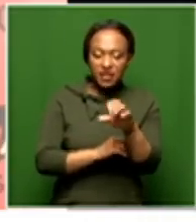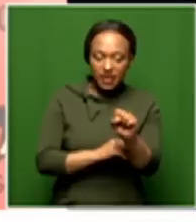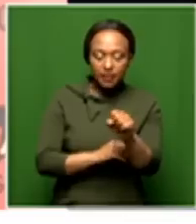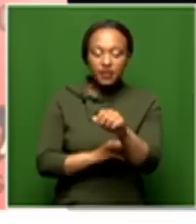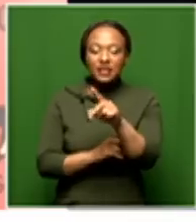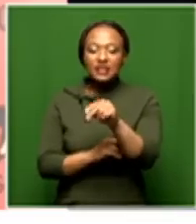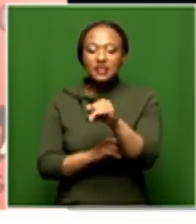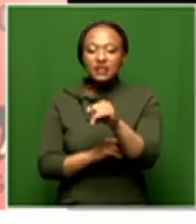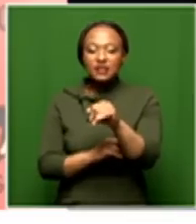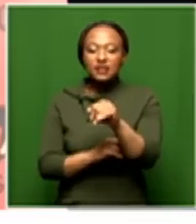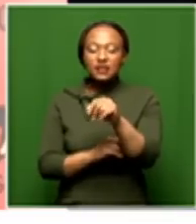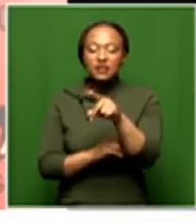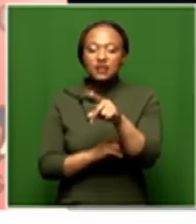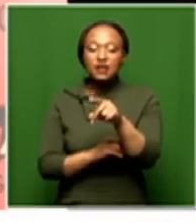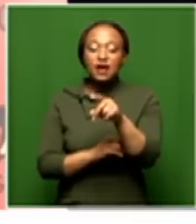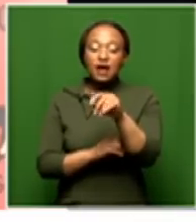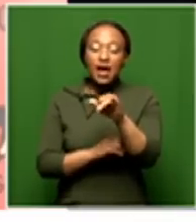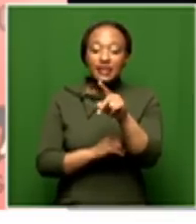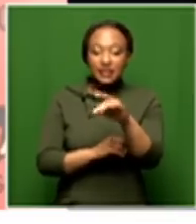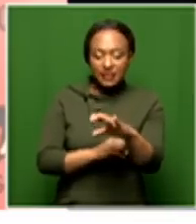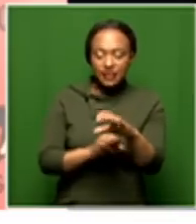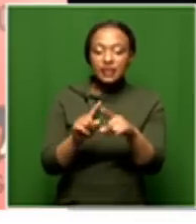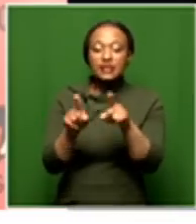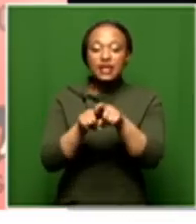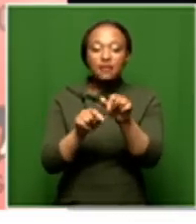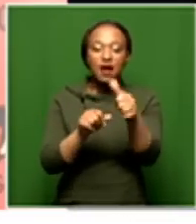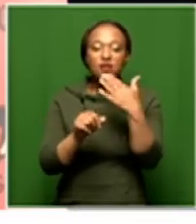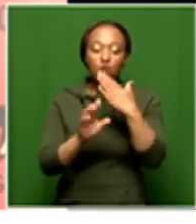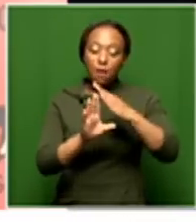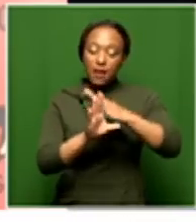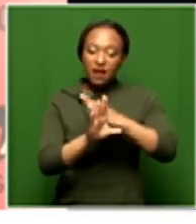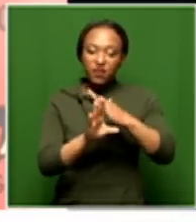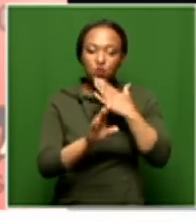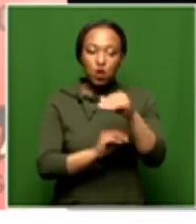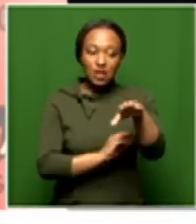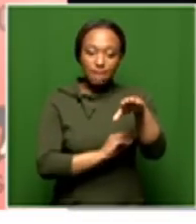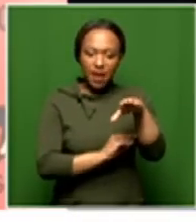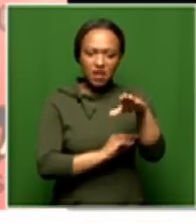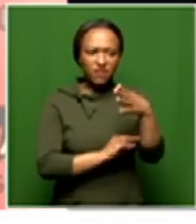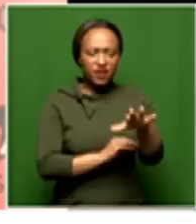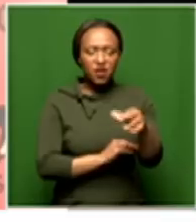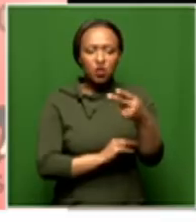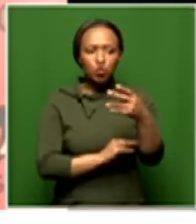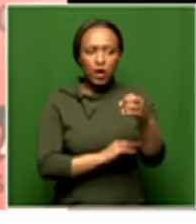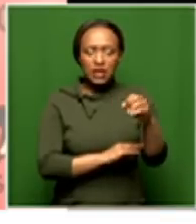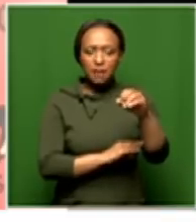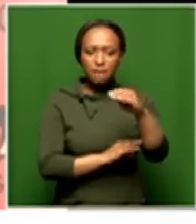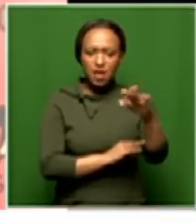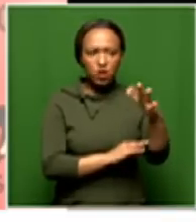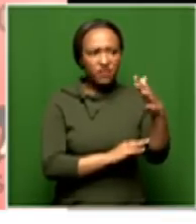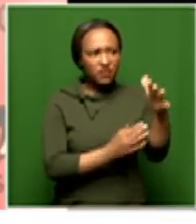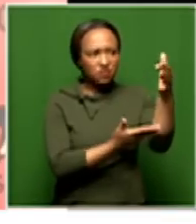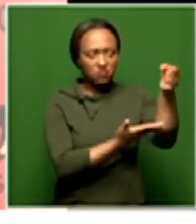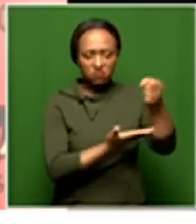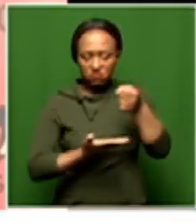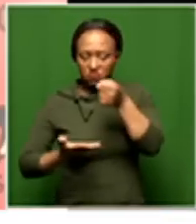and instead went on to give the private sector banking over 200 billion through the Reserve Bank as